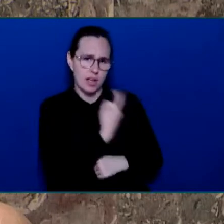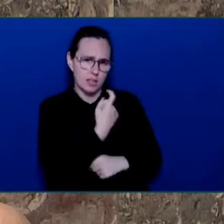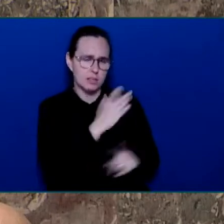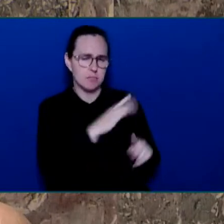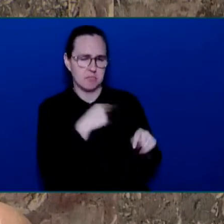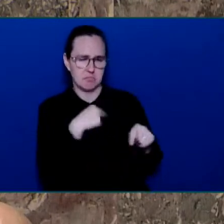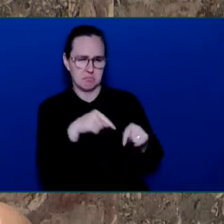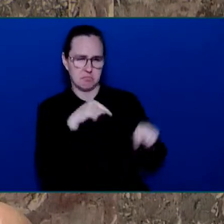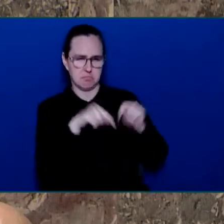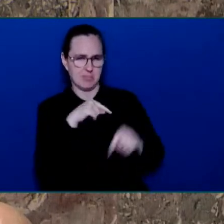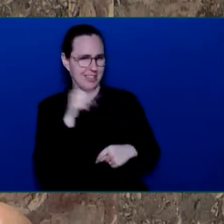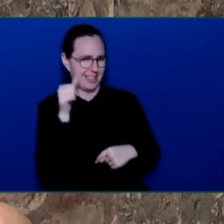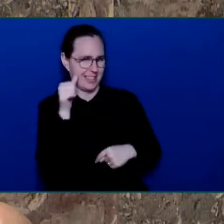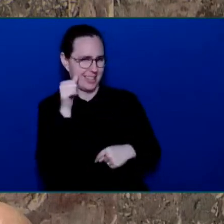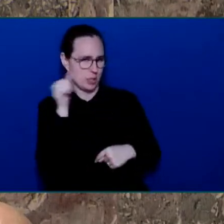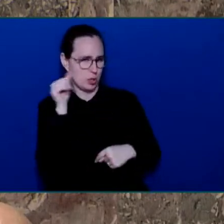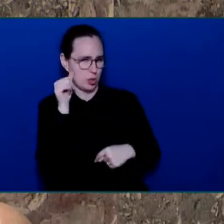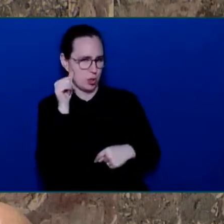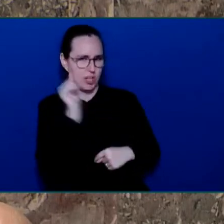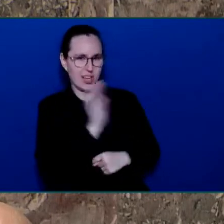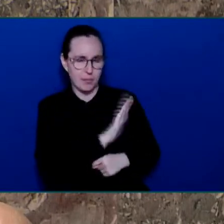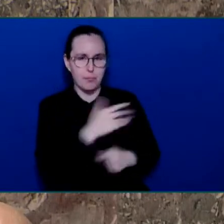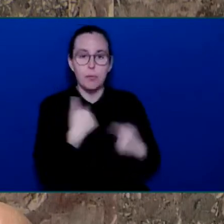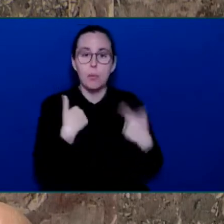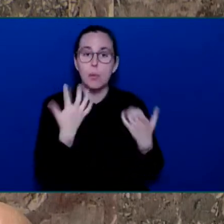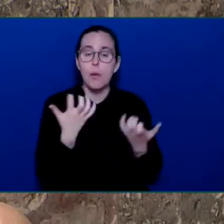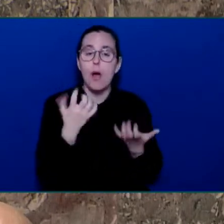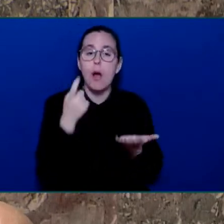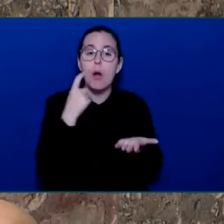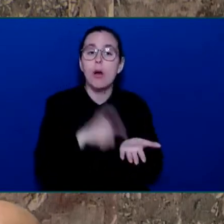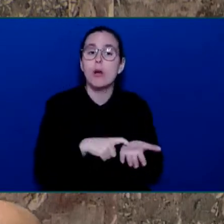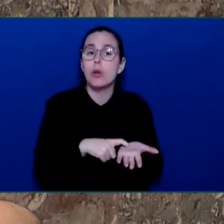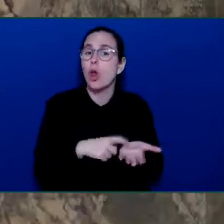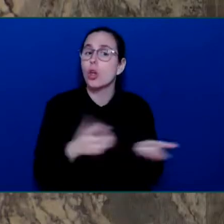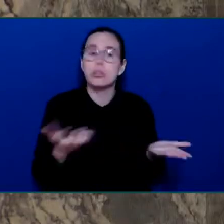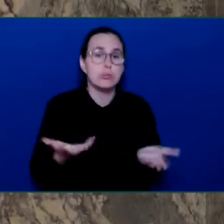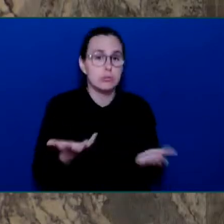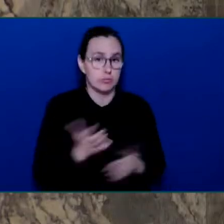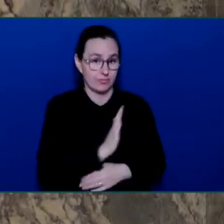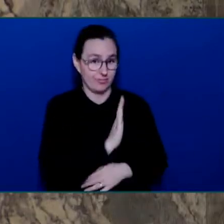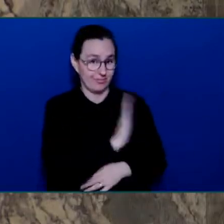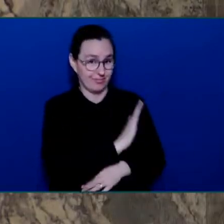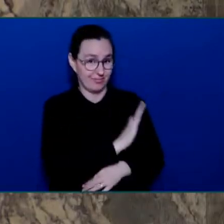again his acknowledgement that climate change is real.